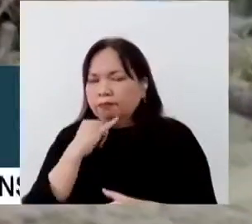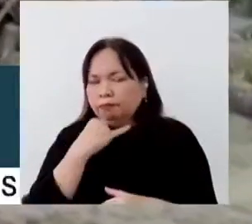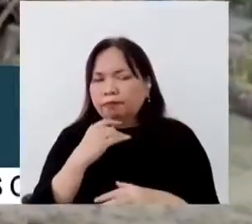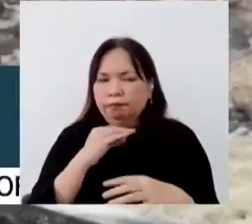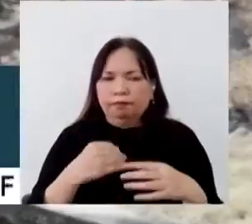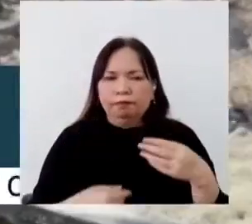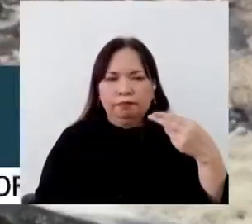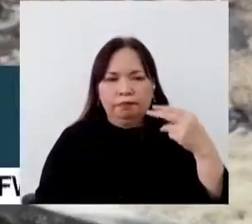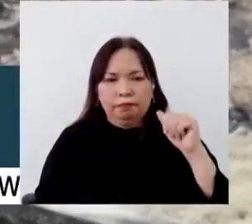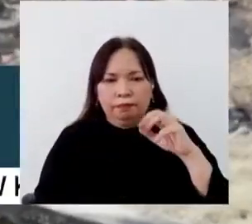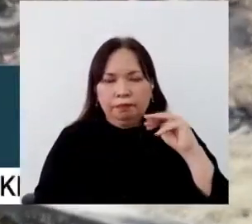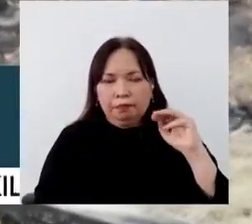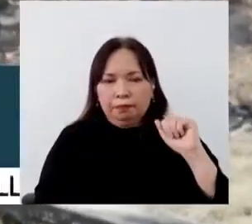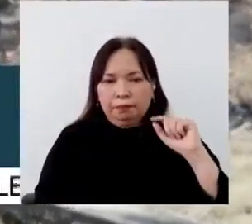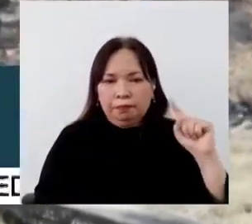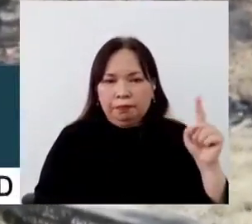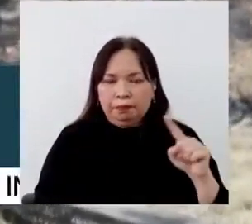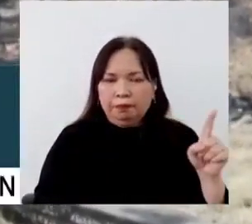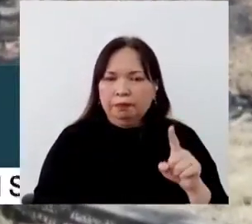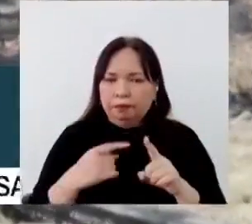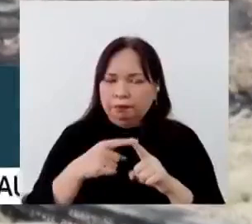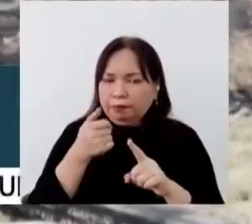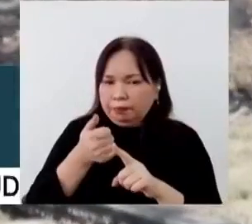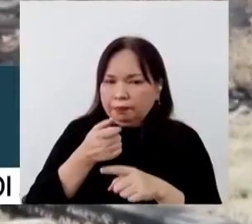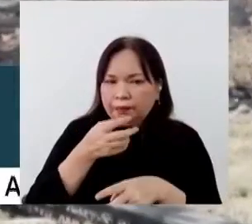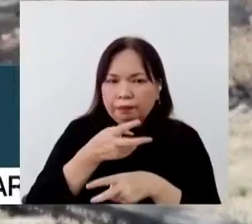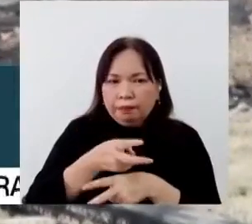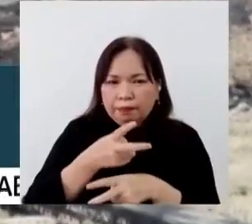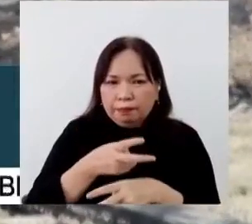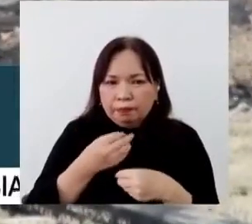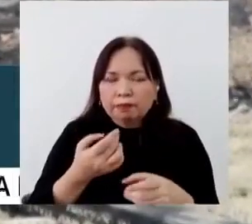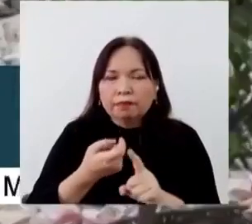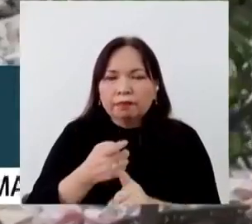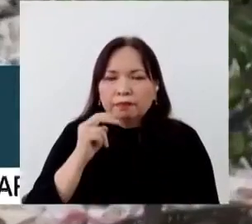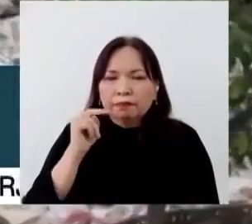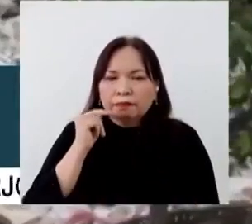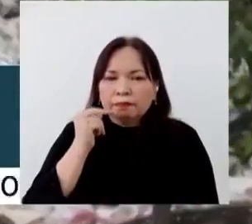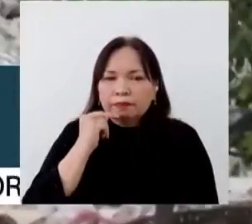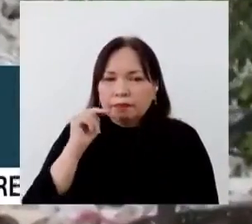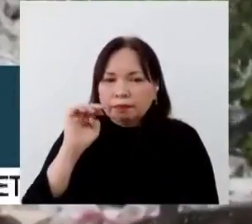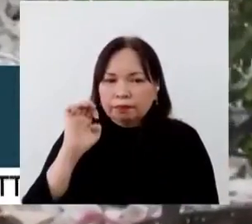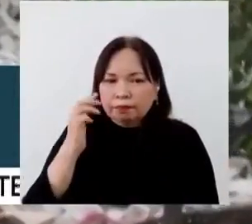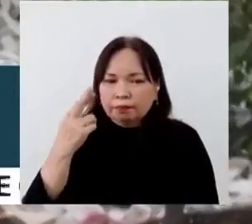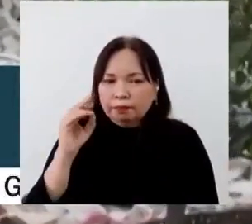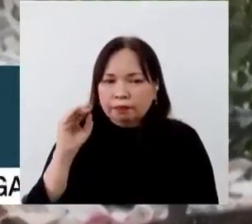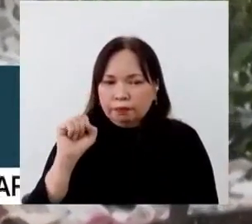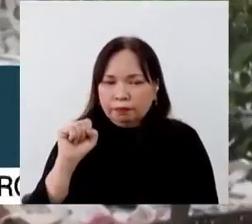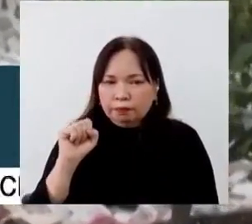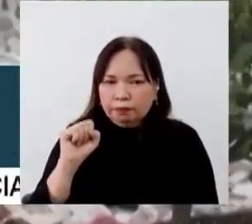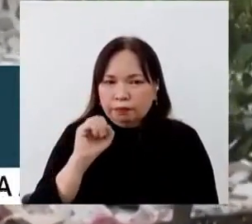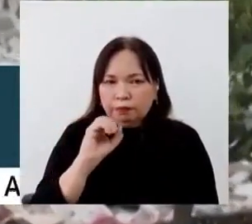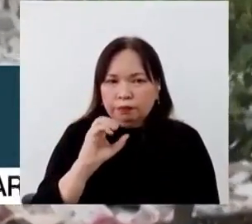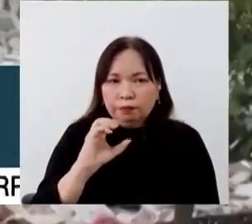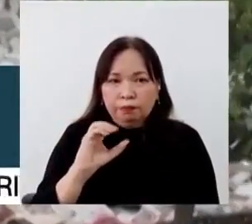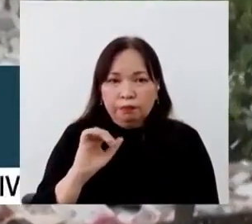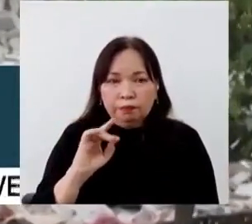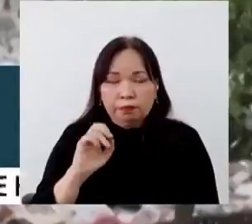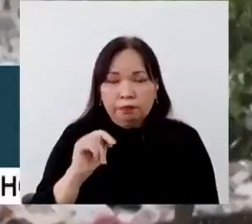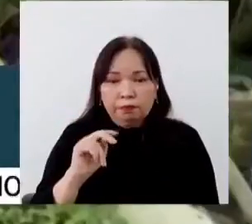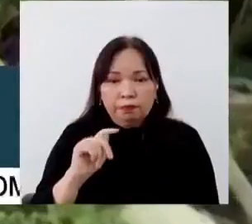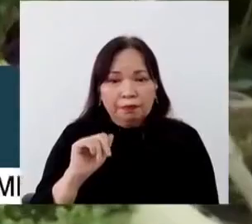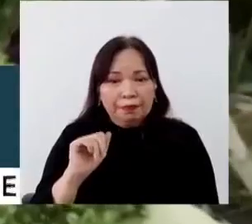who came from Negros Occidental. This now brings the number of